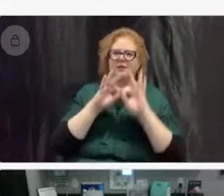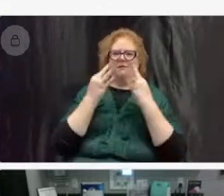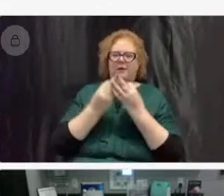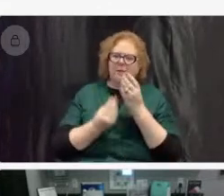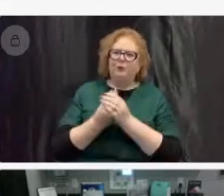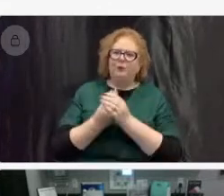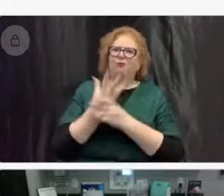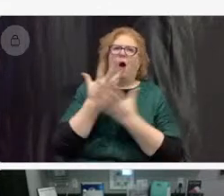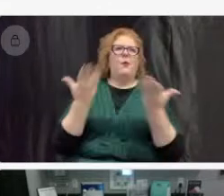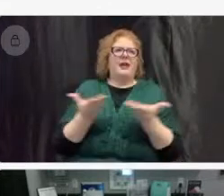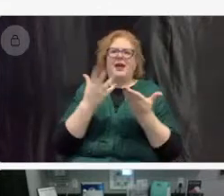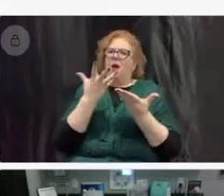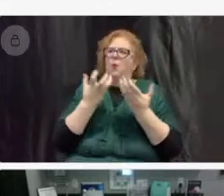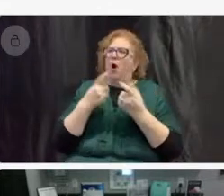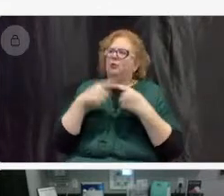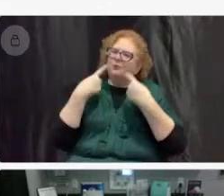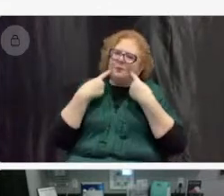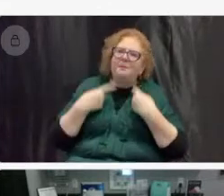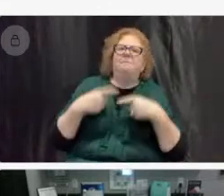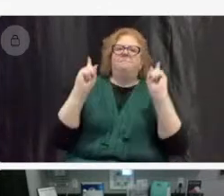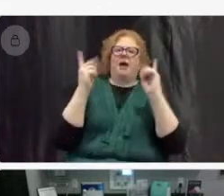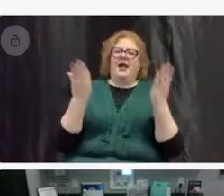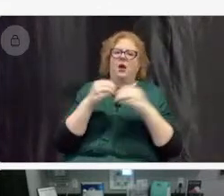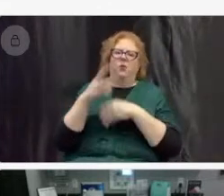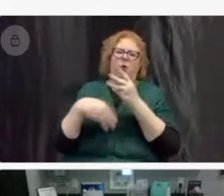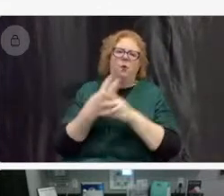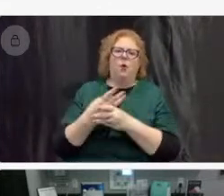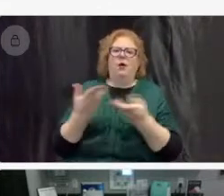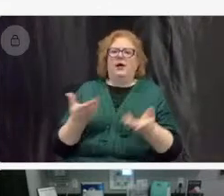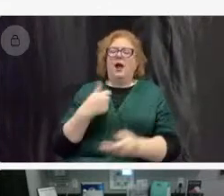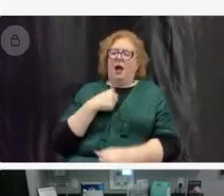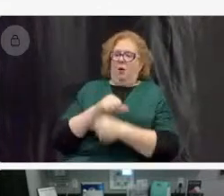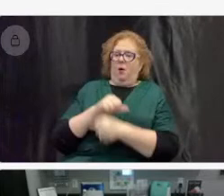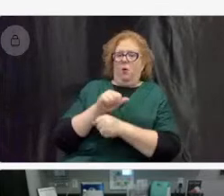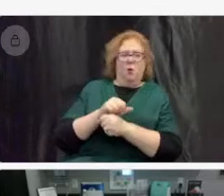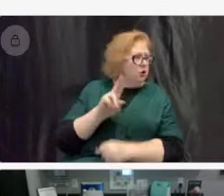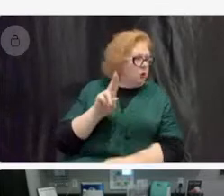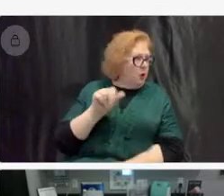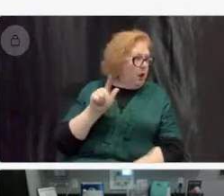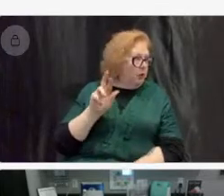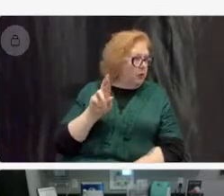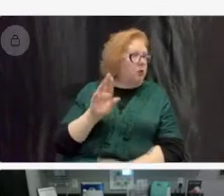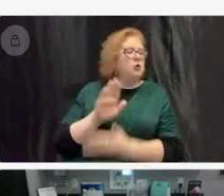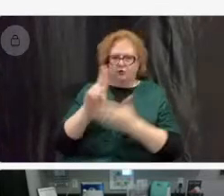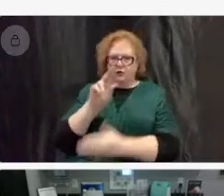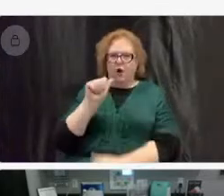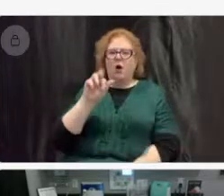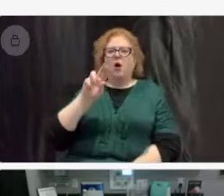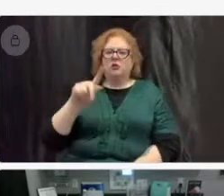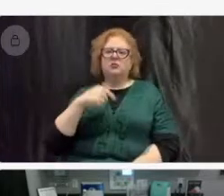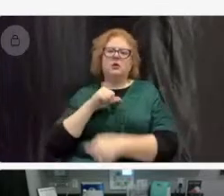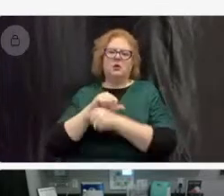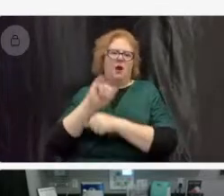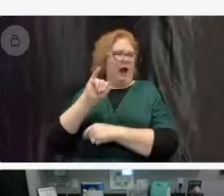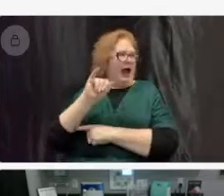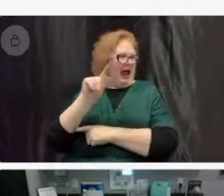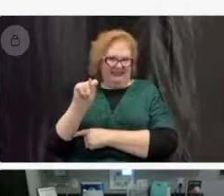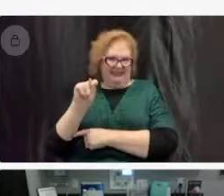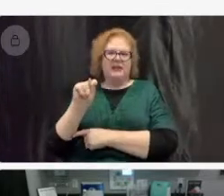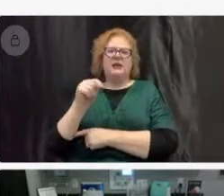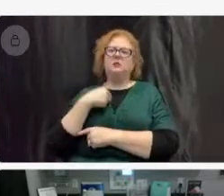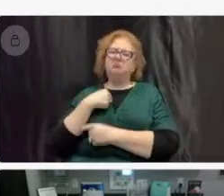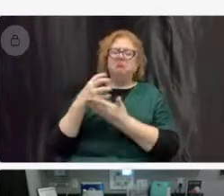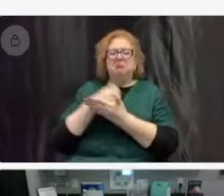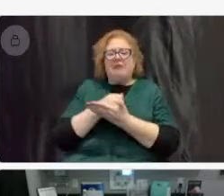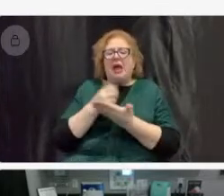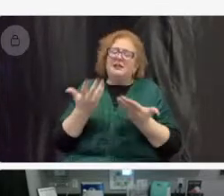world. I work at the University of Arkansas. I work in IT. I make okay money for working at the University of Arkansas, but I'm thinking